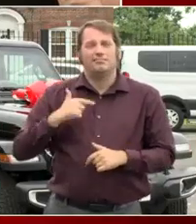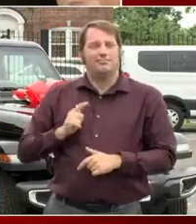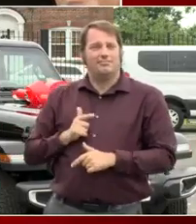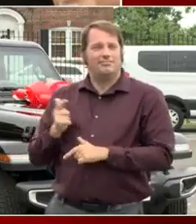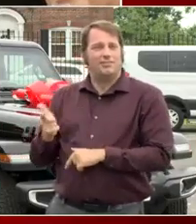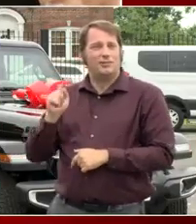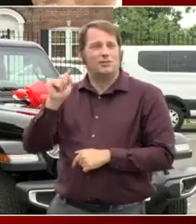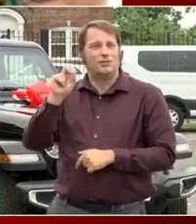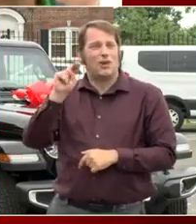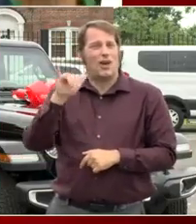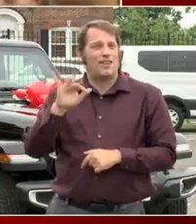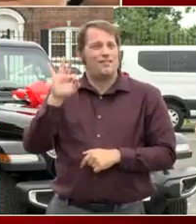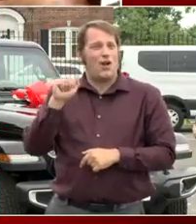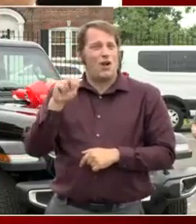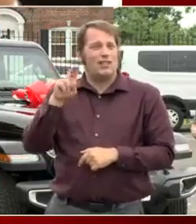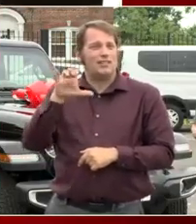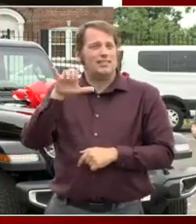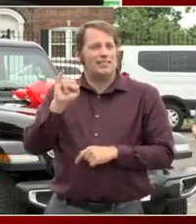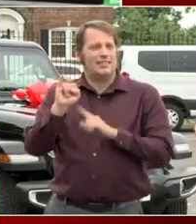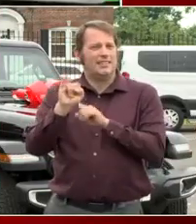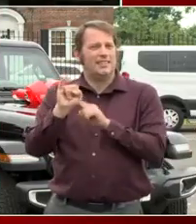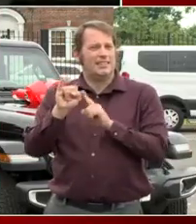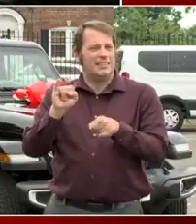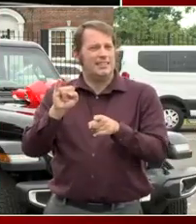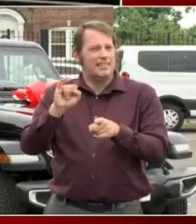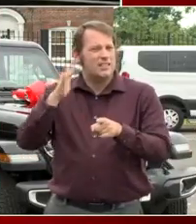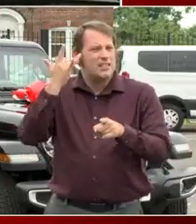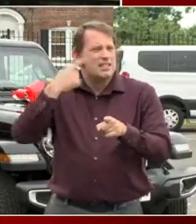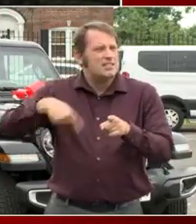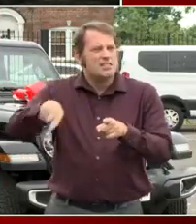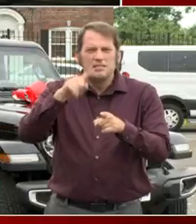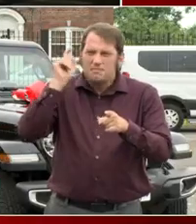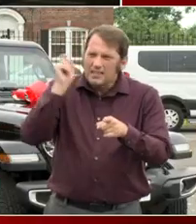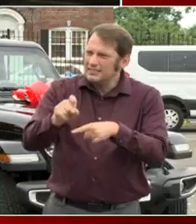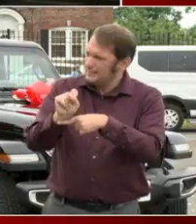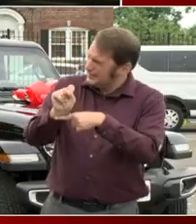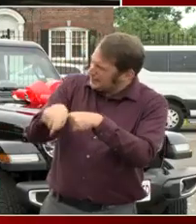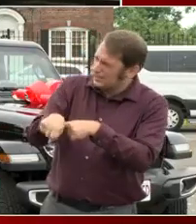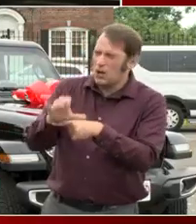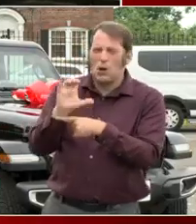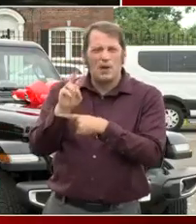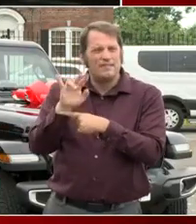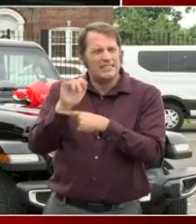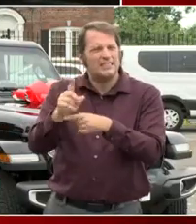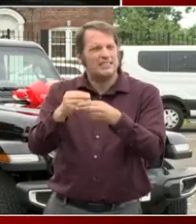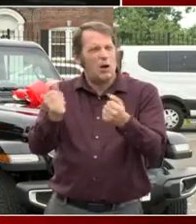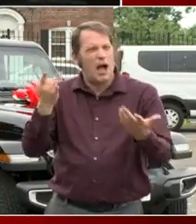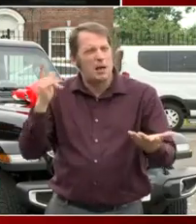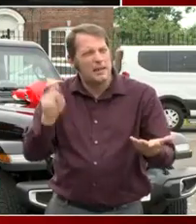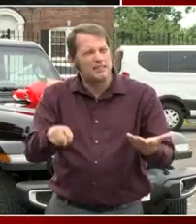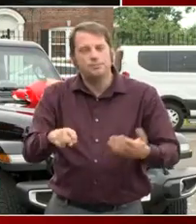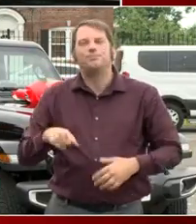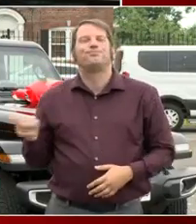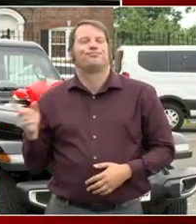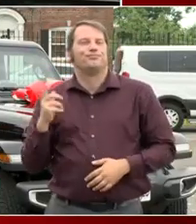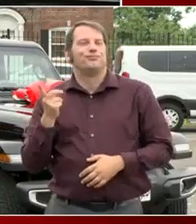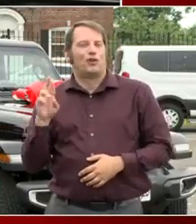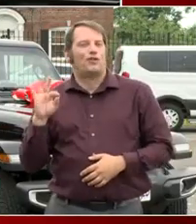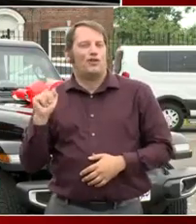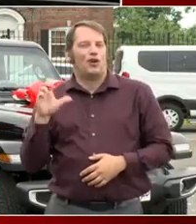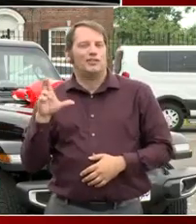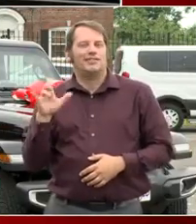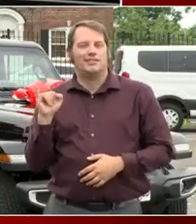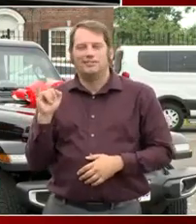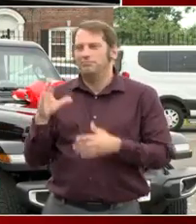virus. Thank you very much, Madam Mayor. It's really a